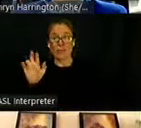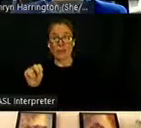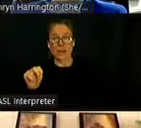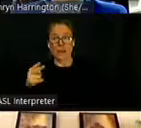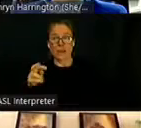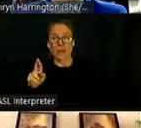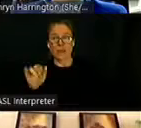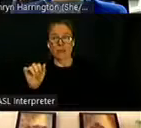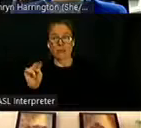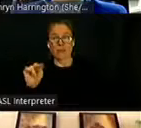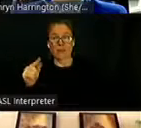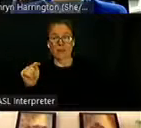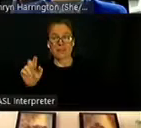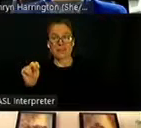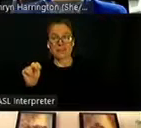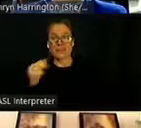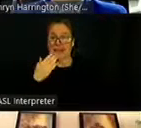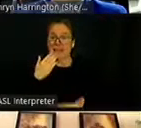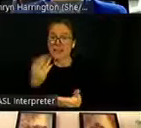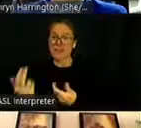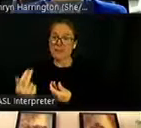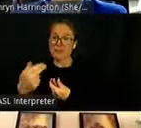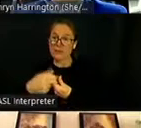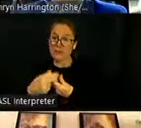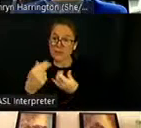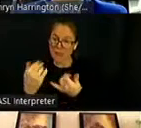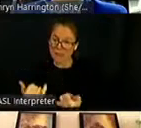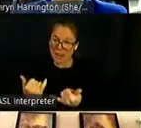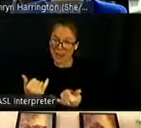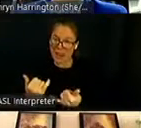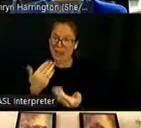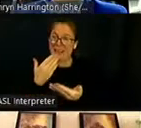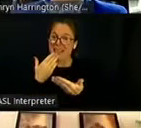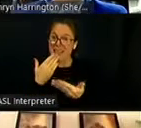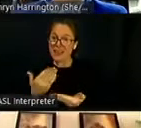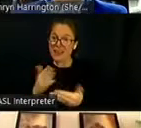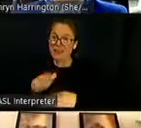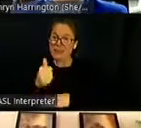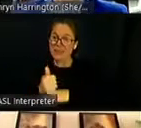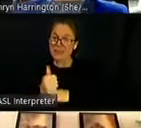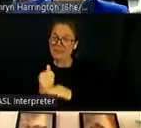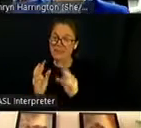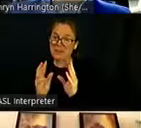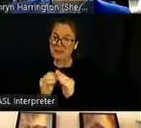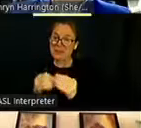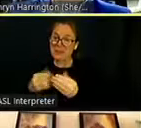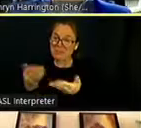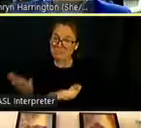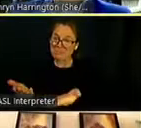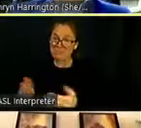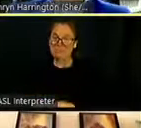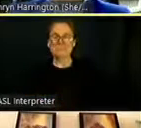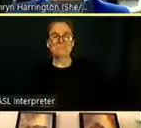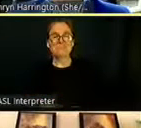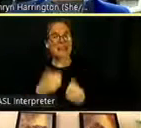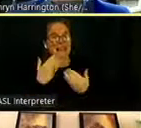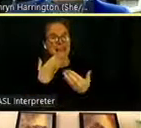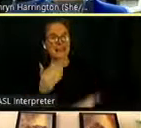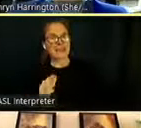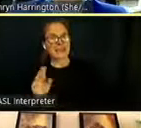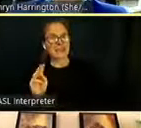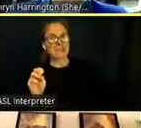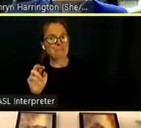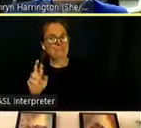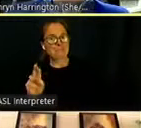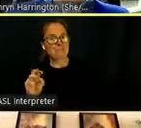for joining us tonight, Commissioner Harrington, and thank you for calling this meeting. Take it away. Thank you, Mr. Mundy. I really appreciate